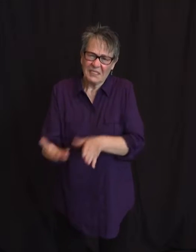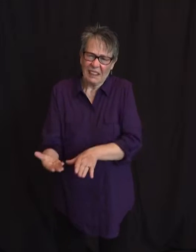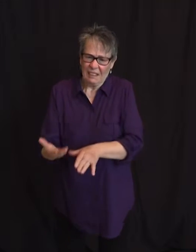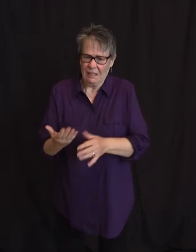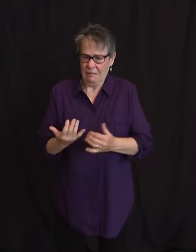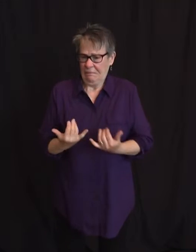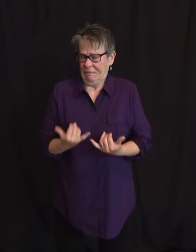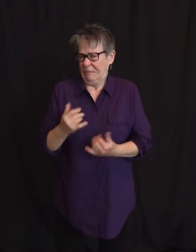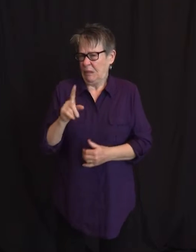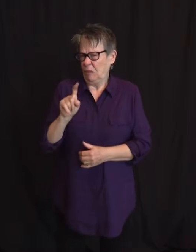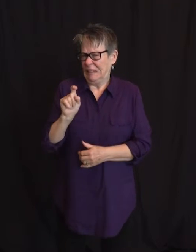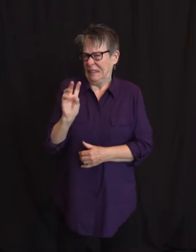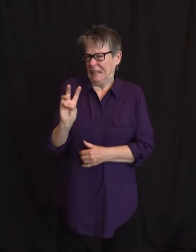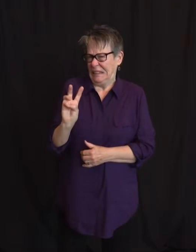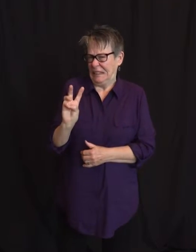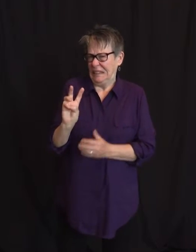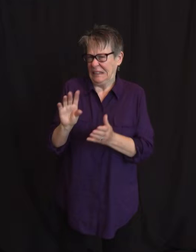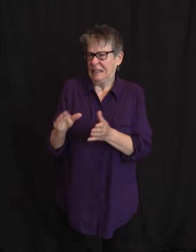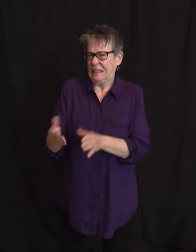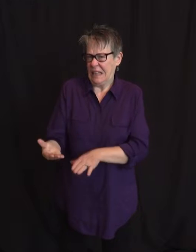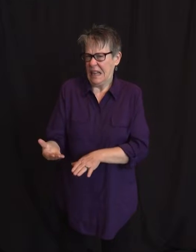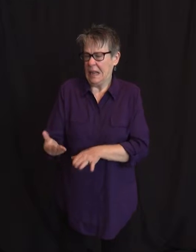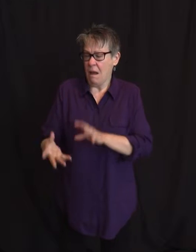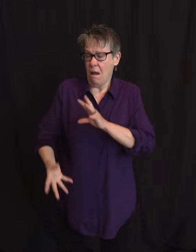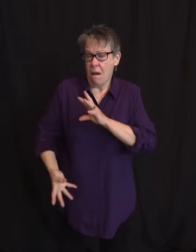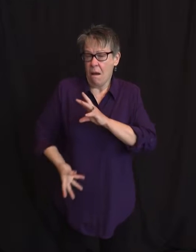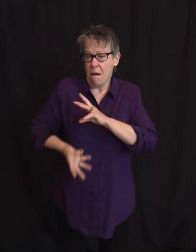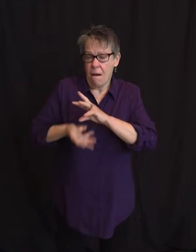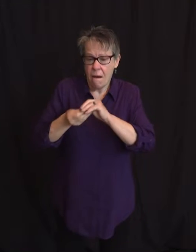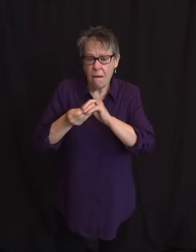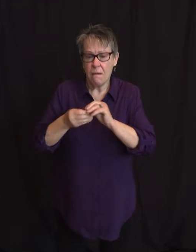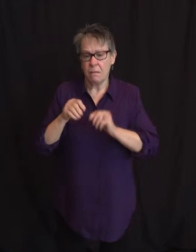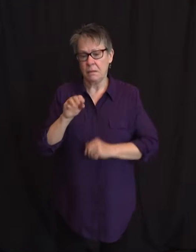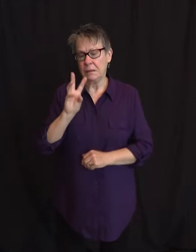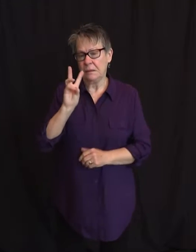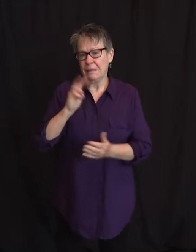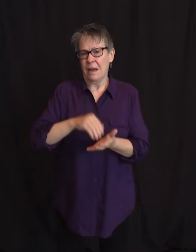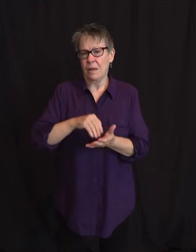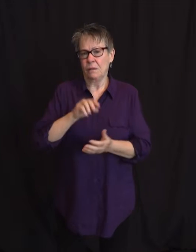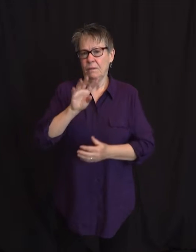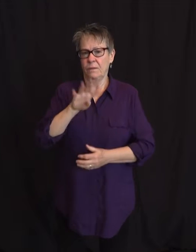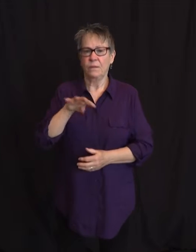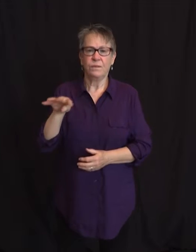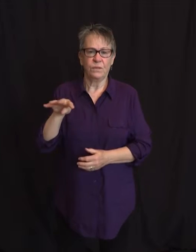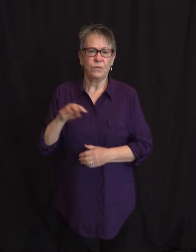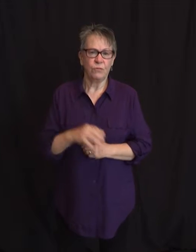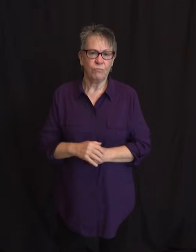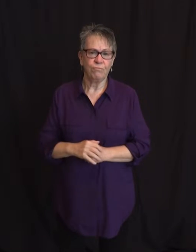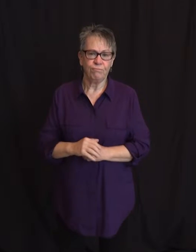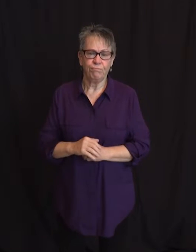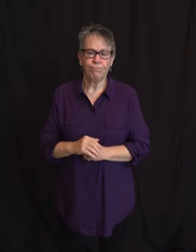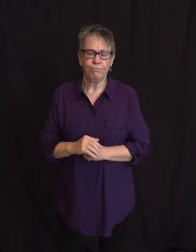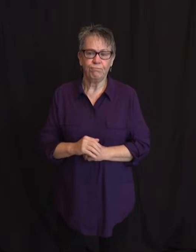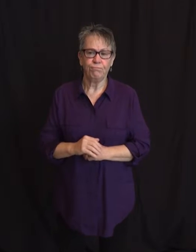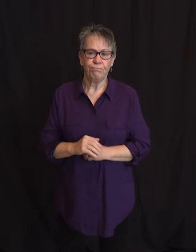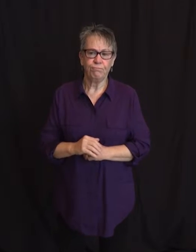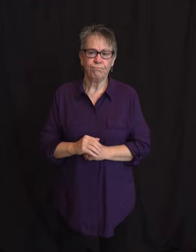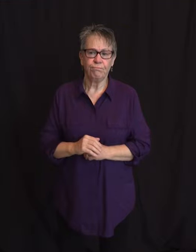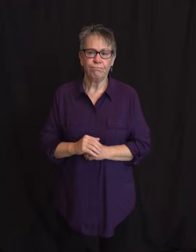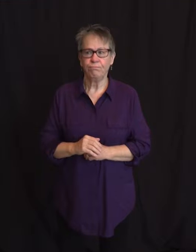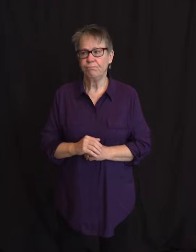6,044 blessed brothers and sisters of the New Jersey family to COVID-19 related